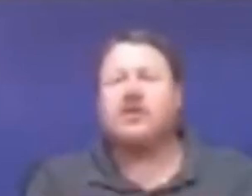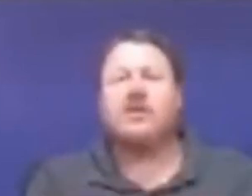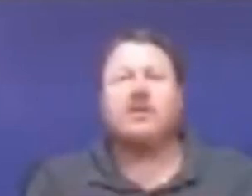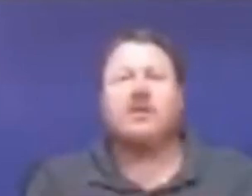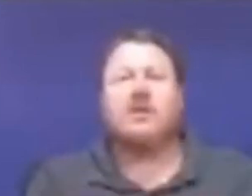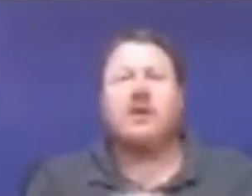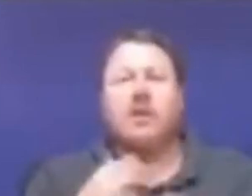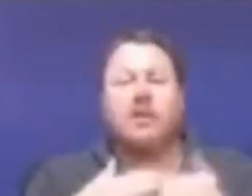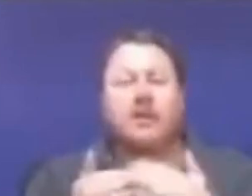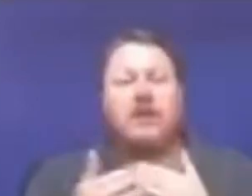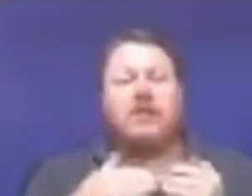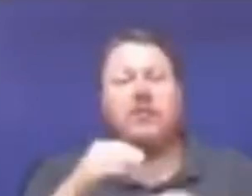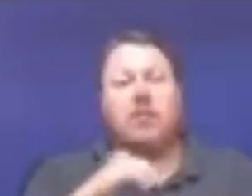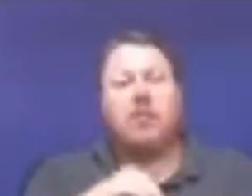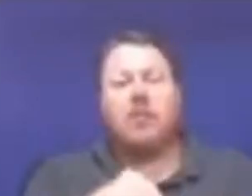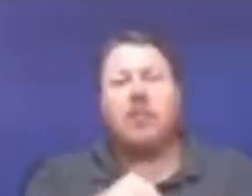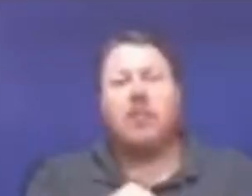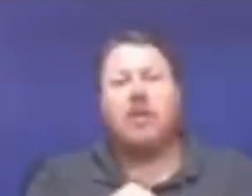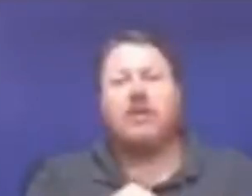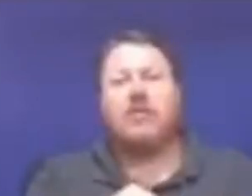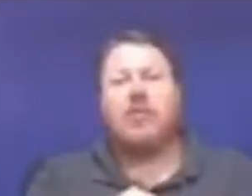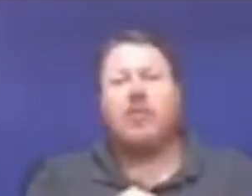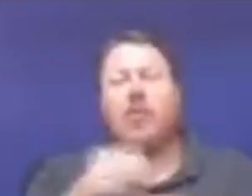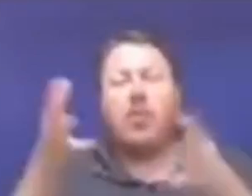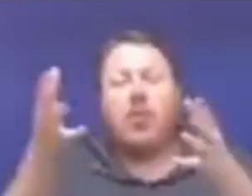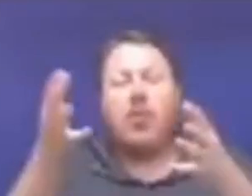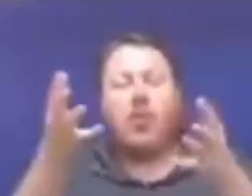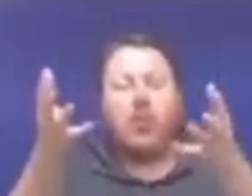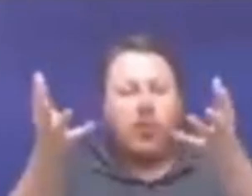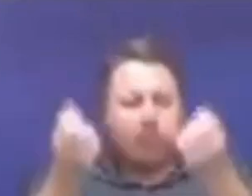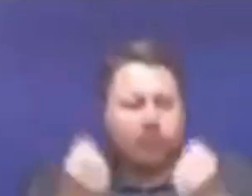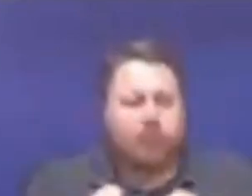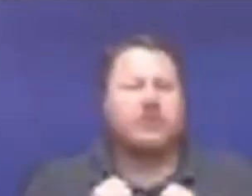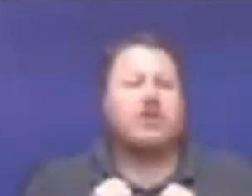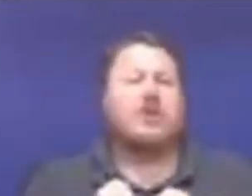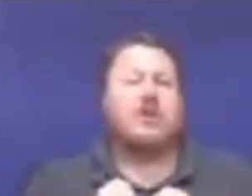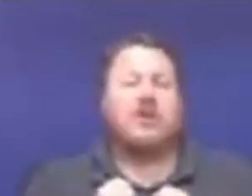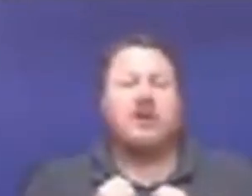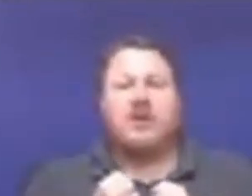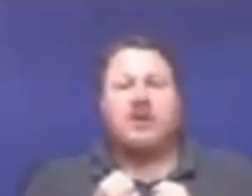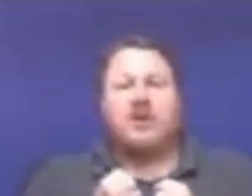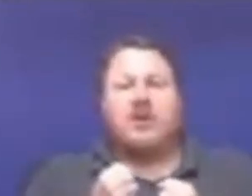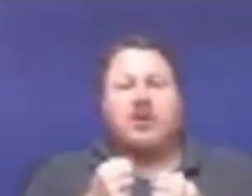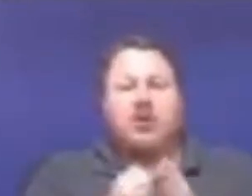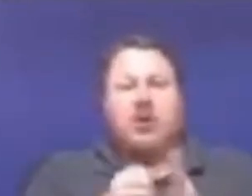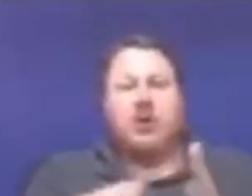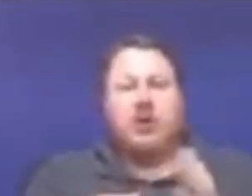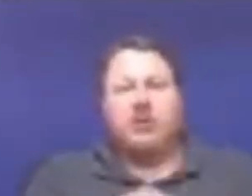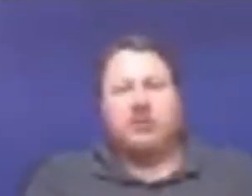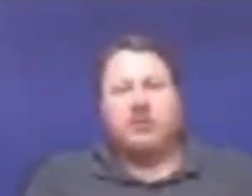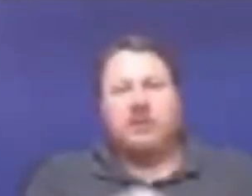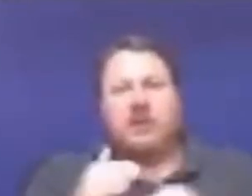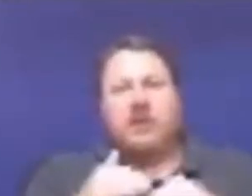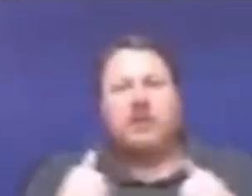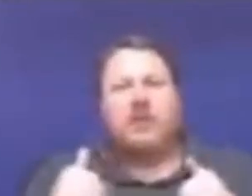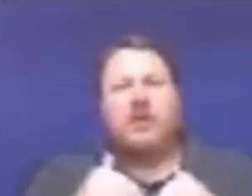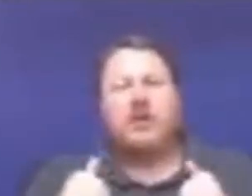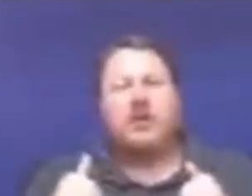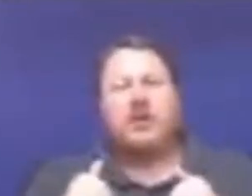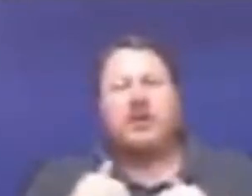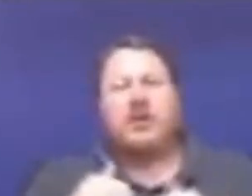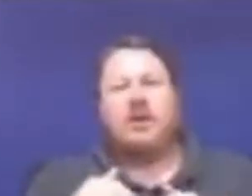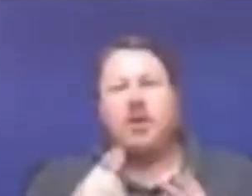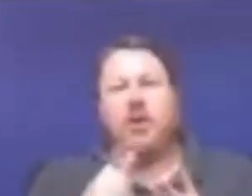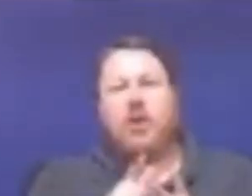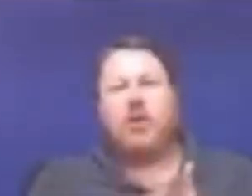built more. We've actually attracted more students to vocational education. The apartheid regime had it in law that a